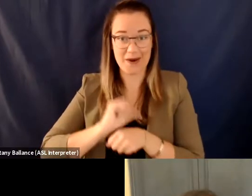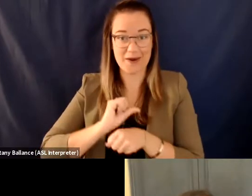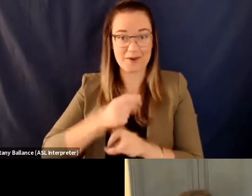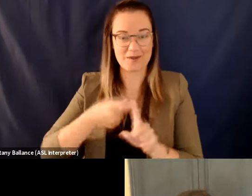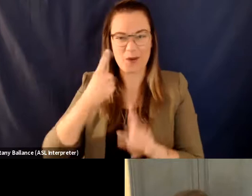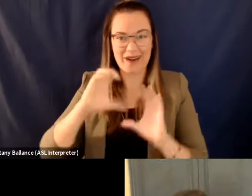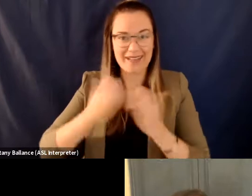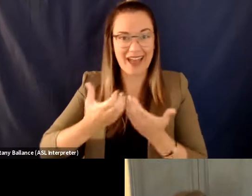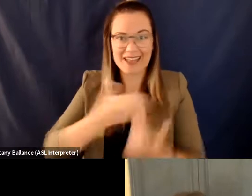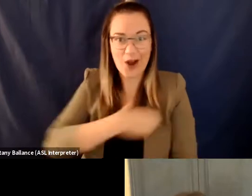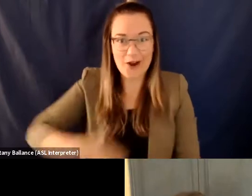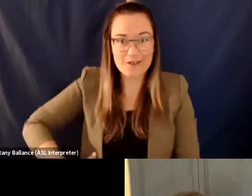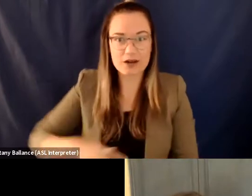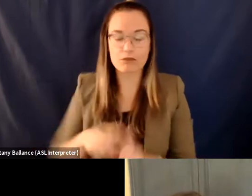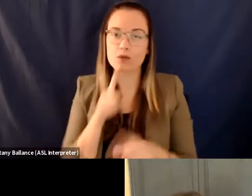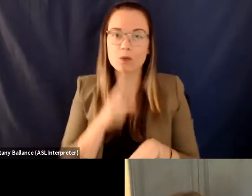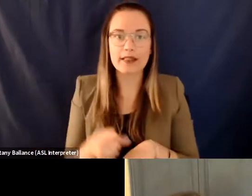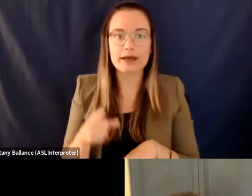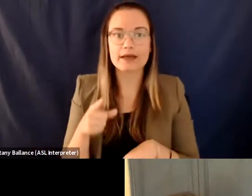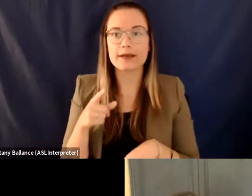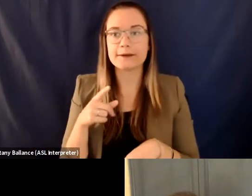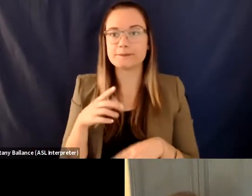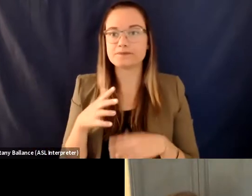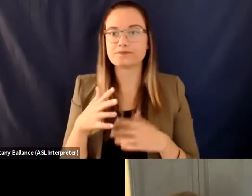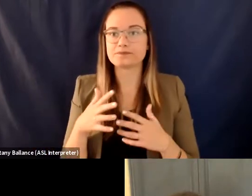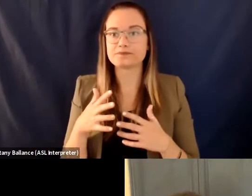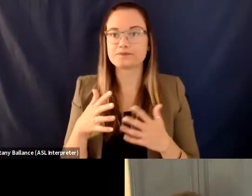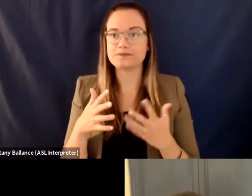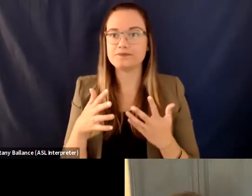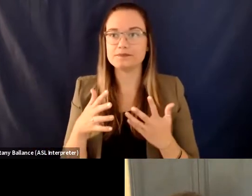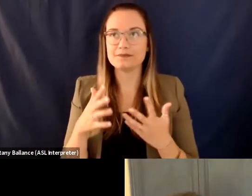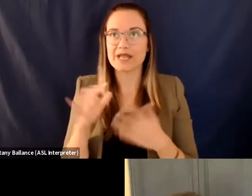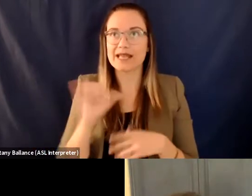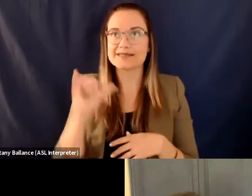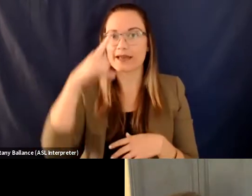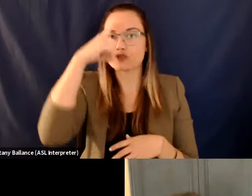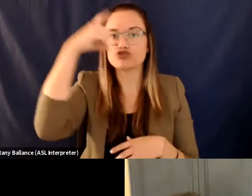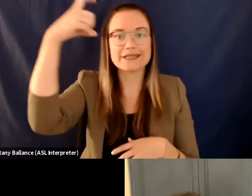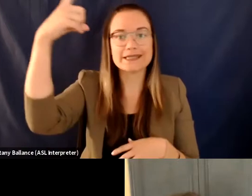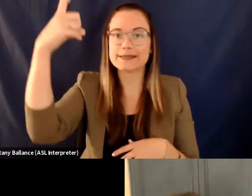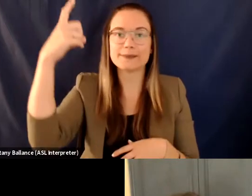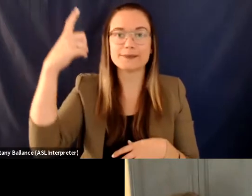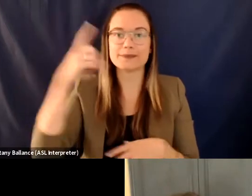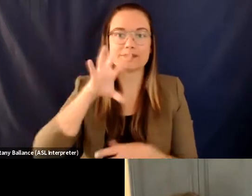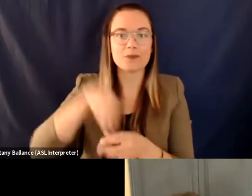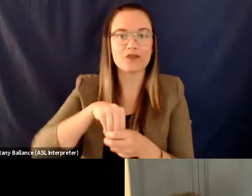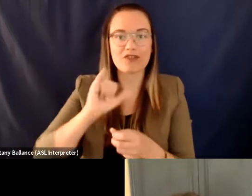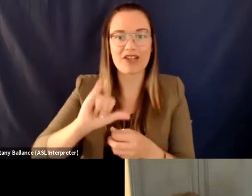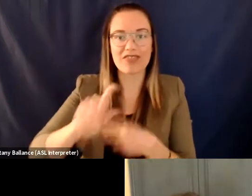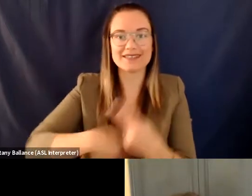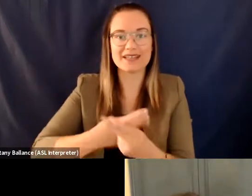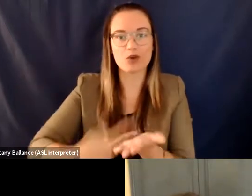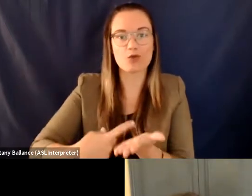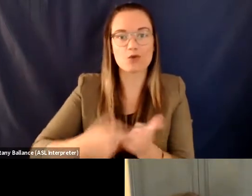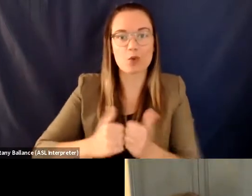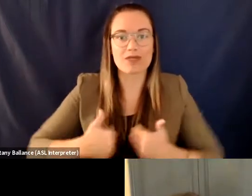it. But to really, you know, it's kind of a dream, which to be part of these conversations with young